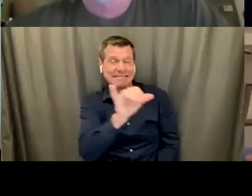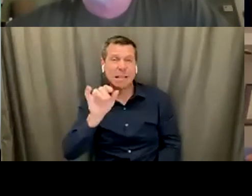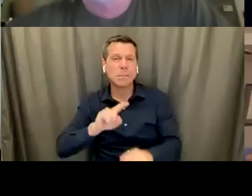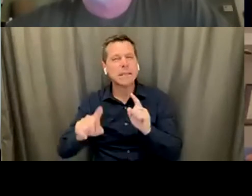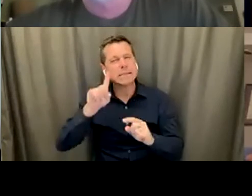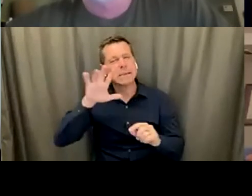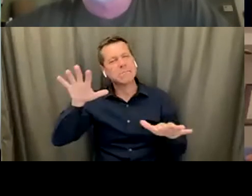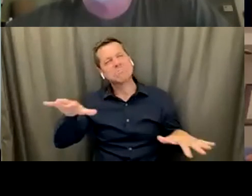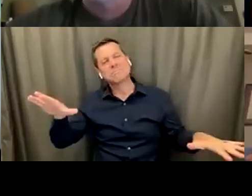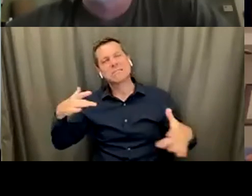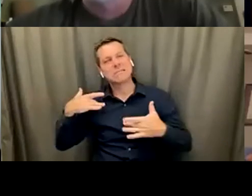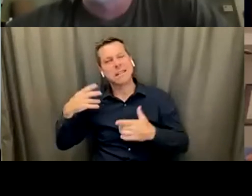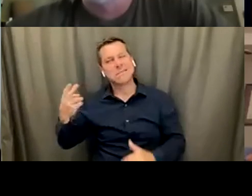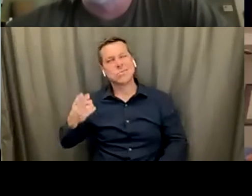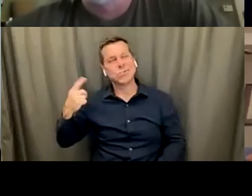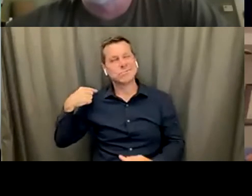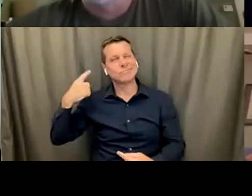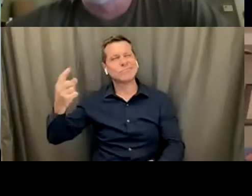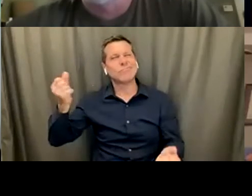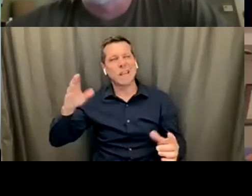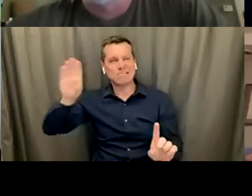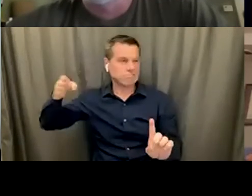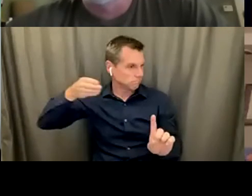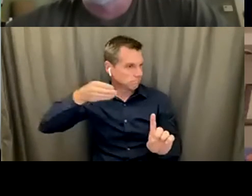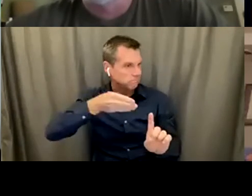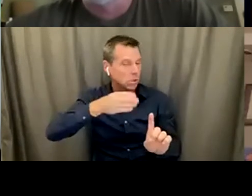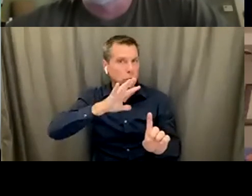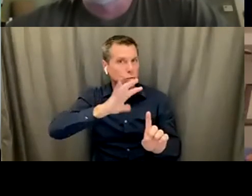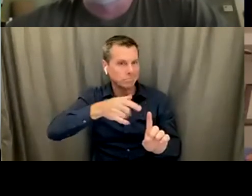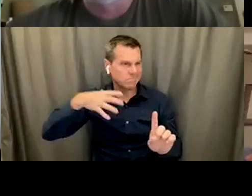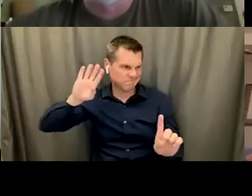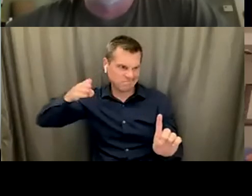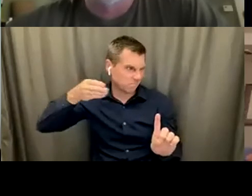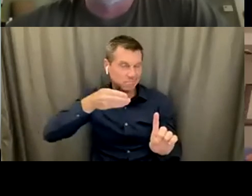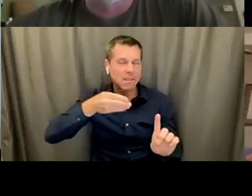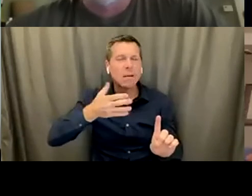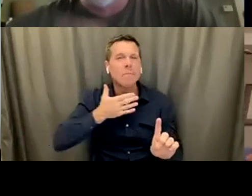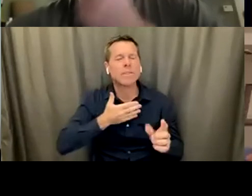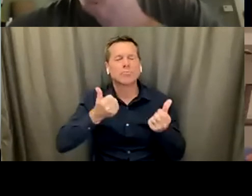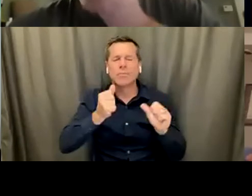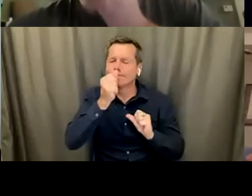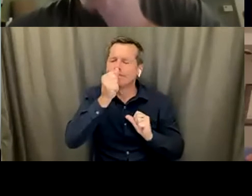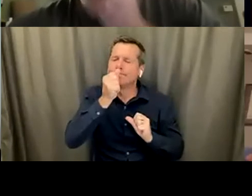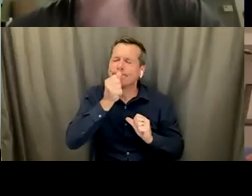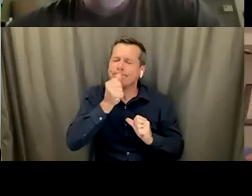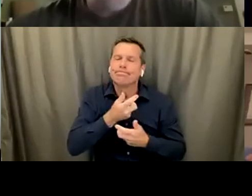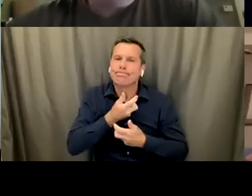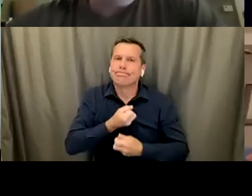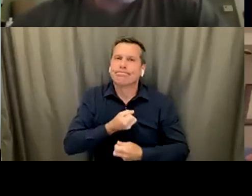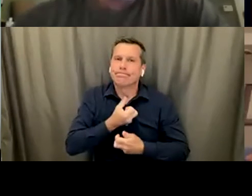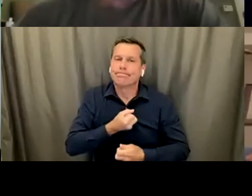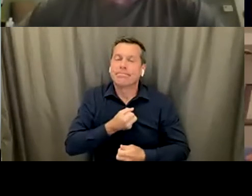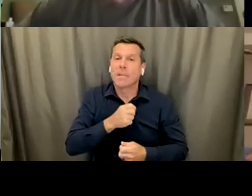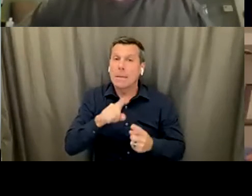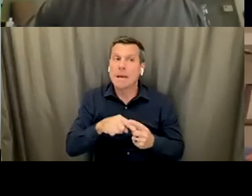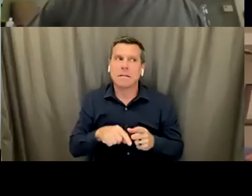historically, so that I ask that we reserve patience and any feelings that we have about